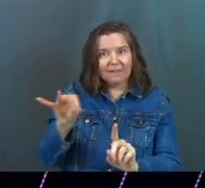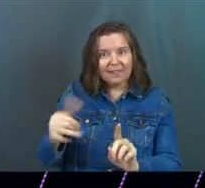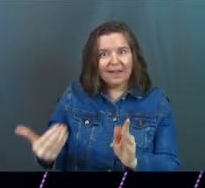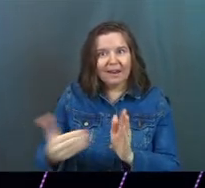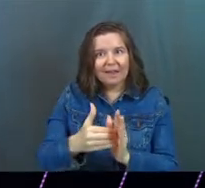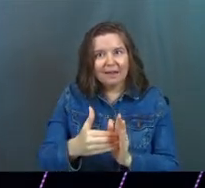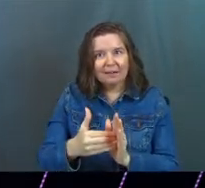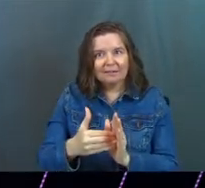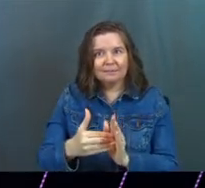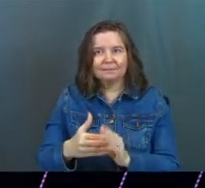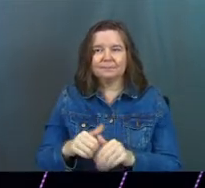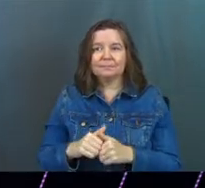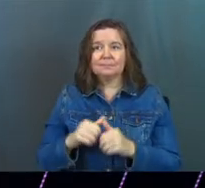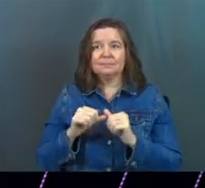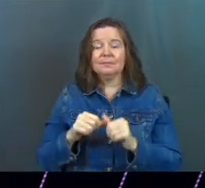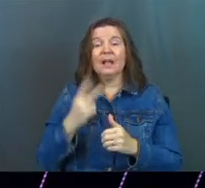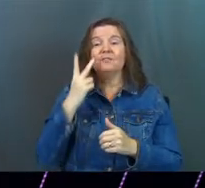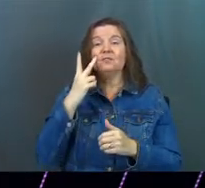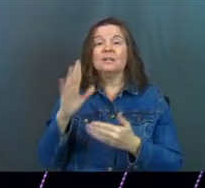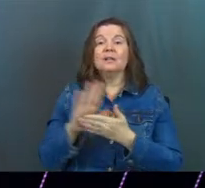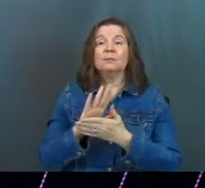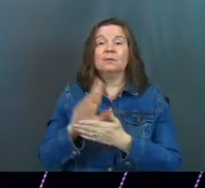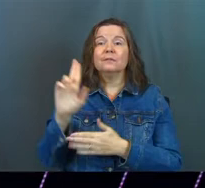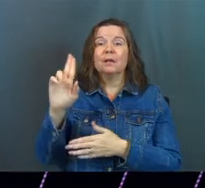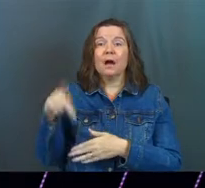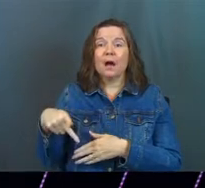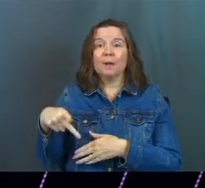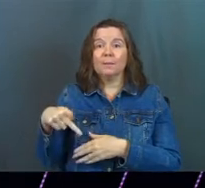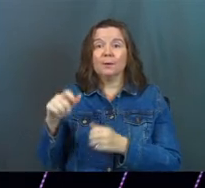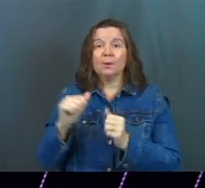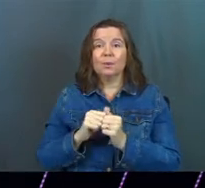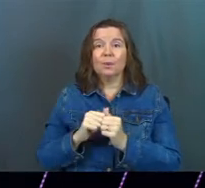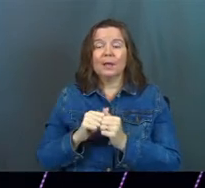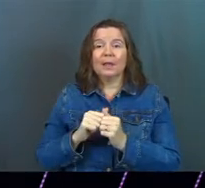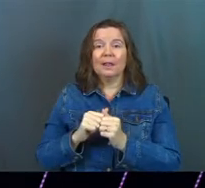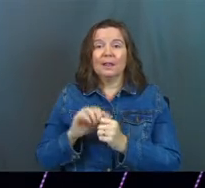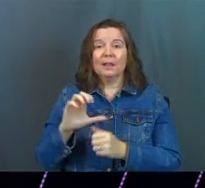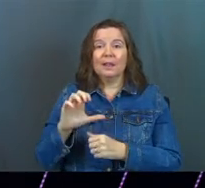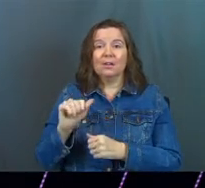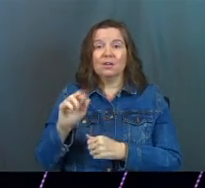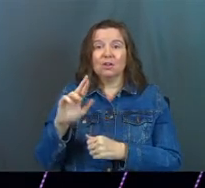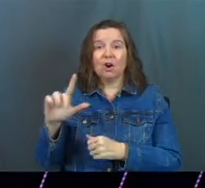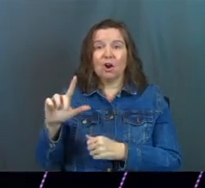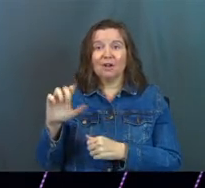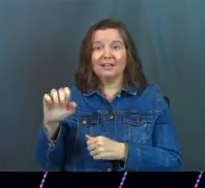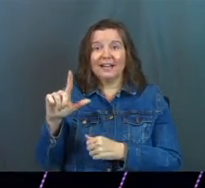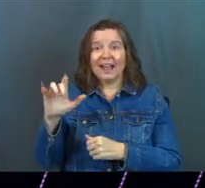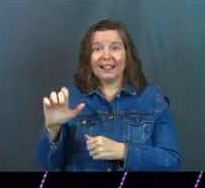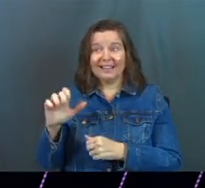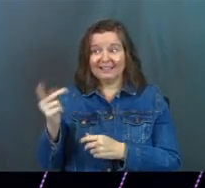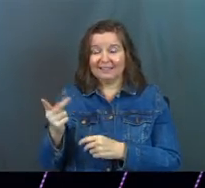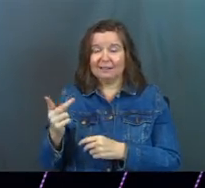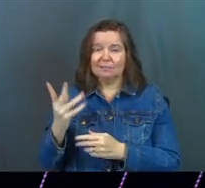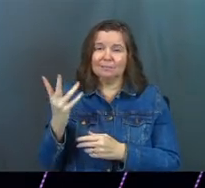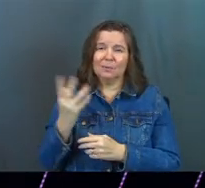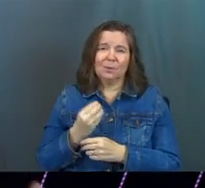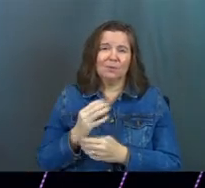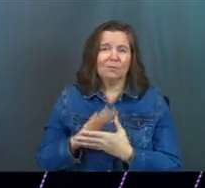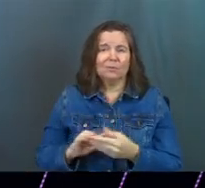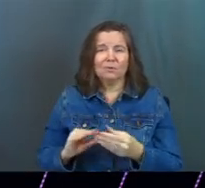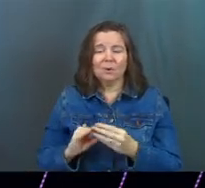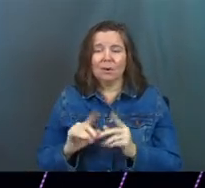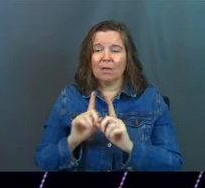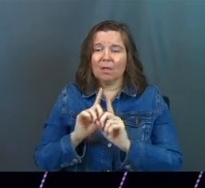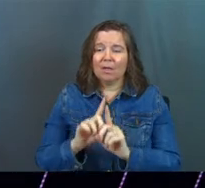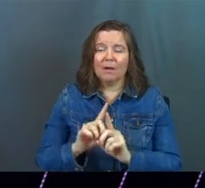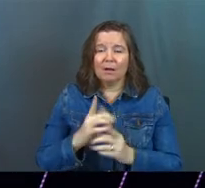the way. How many of you have seen the movie Up with Carl and Ellie in the first 10 minutes? Isn't it the most gorgeous thing ever? And what do we